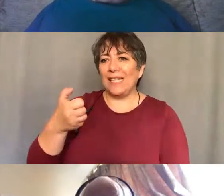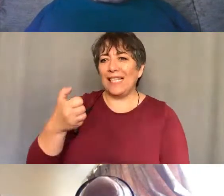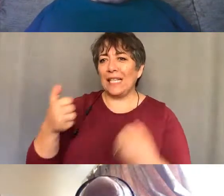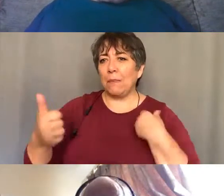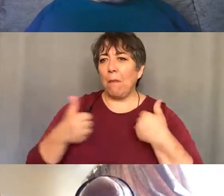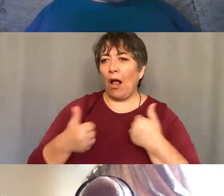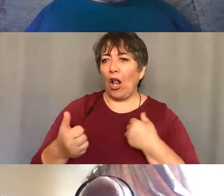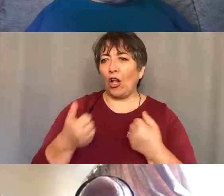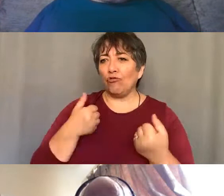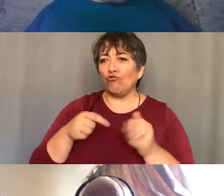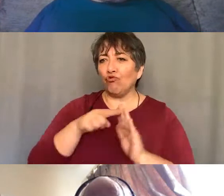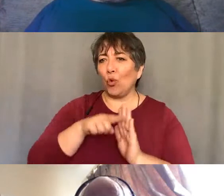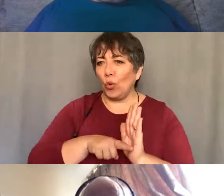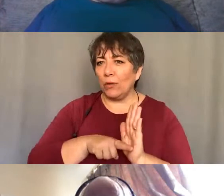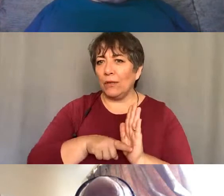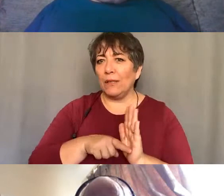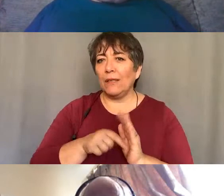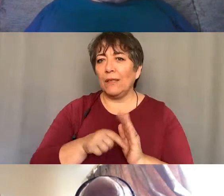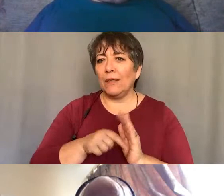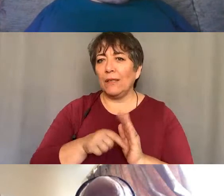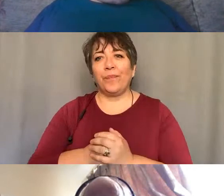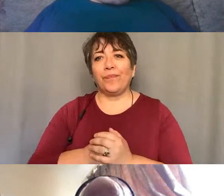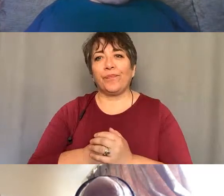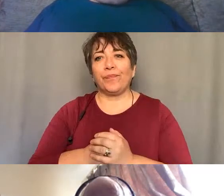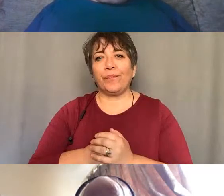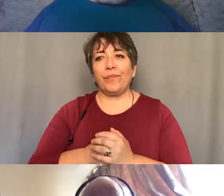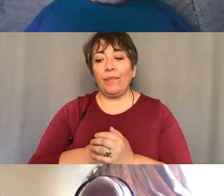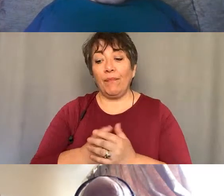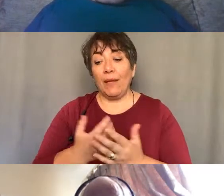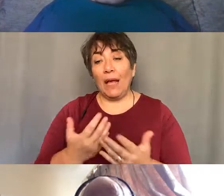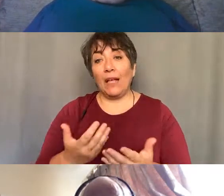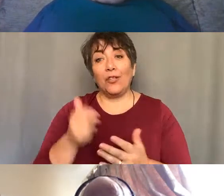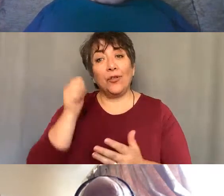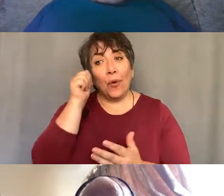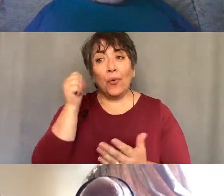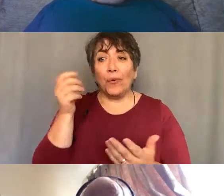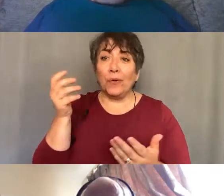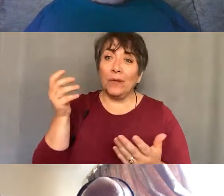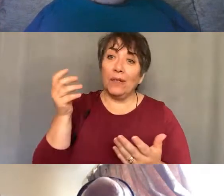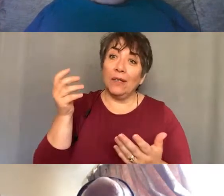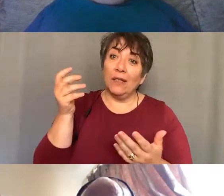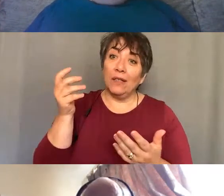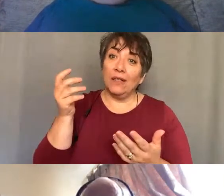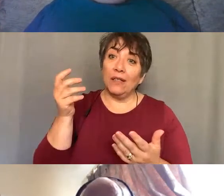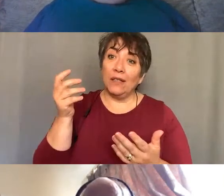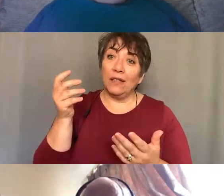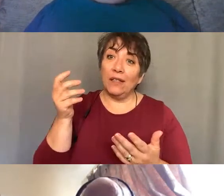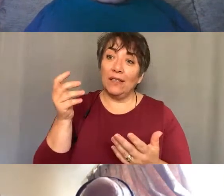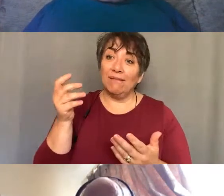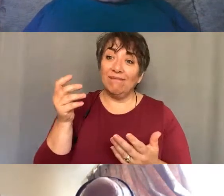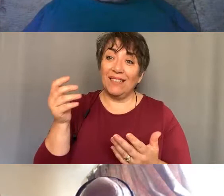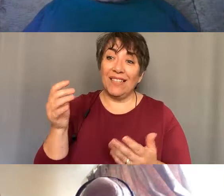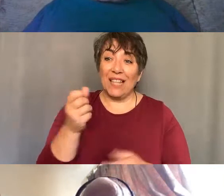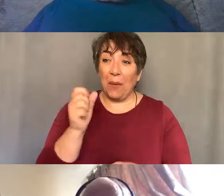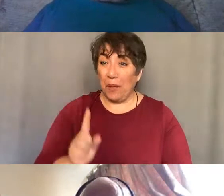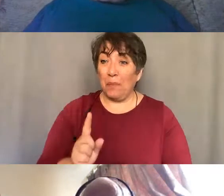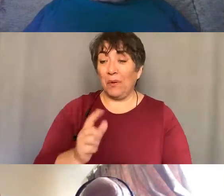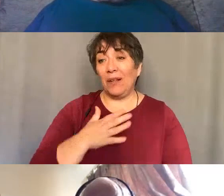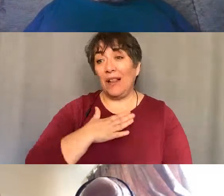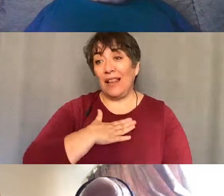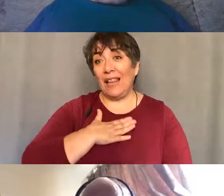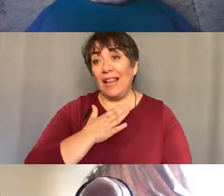do like to go into the doctor's surgery and put the little repeat prescription in their box, and